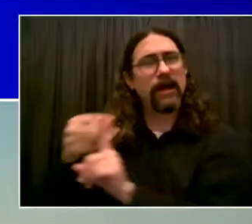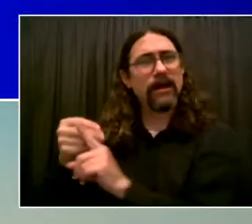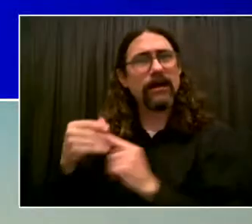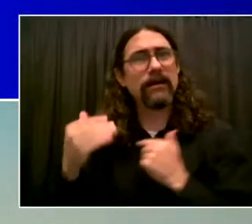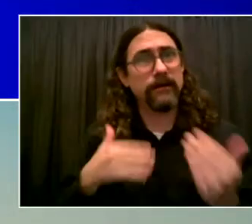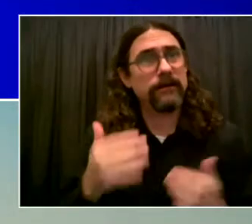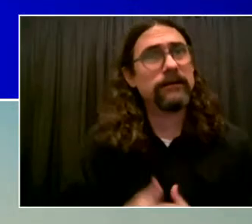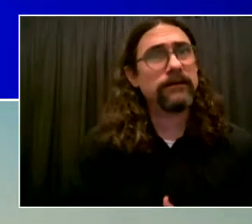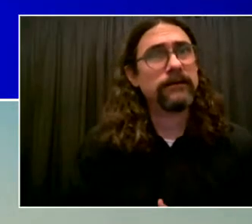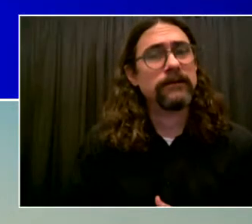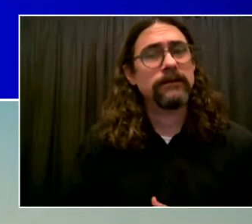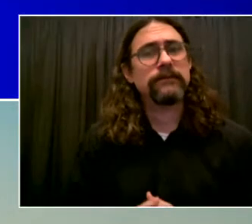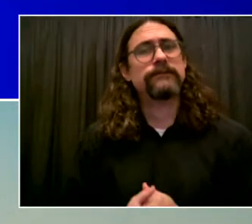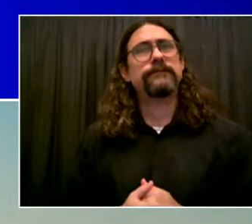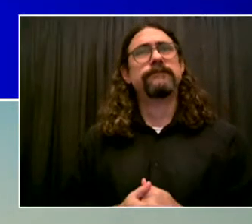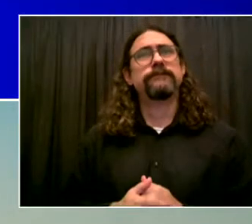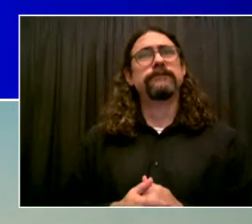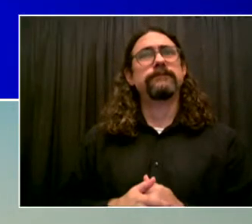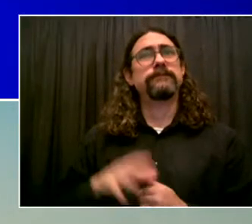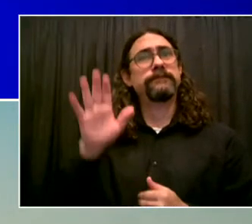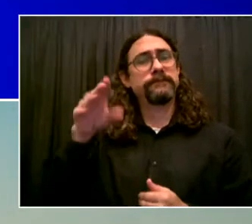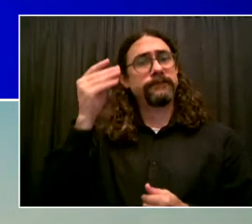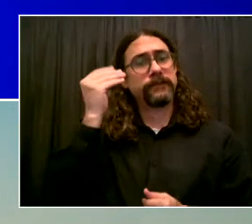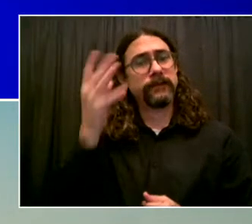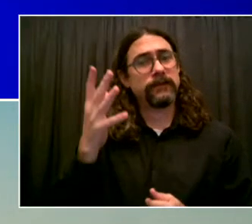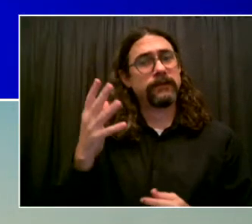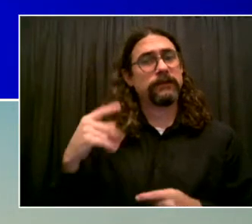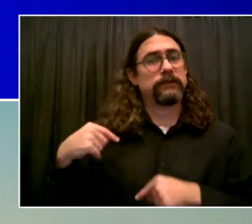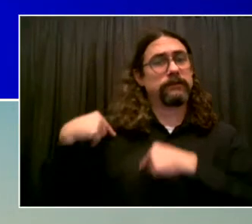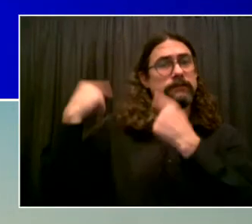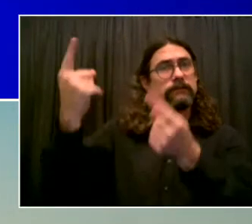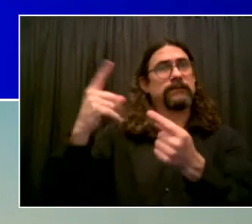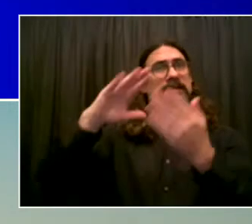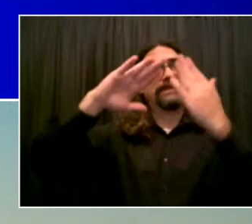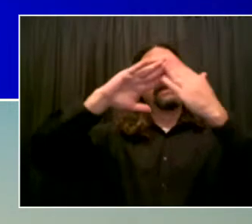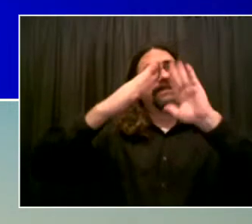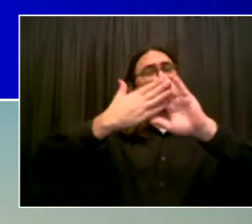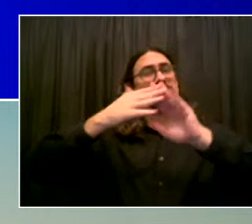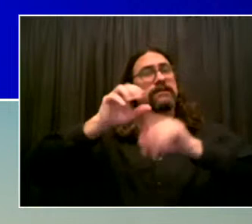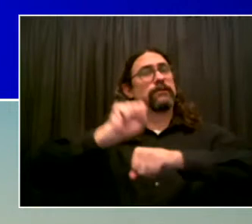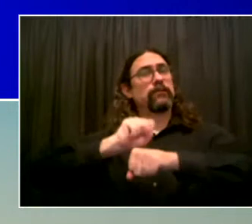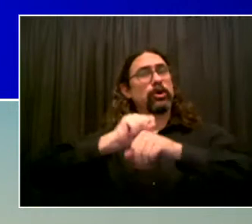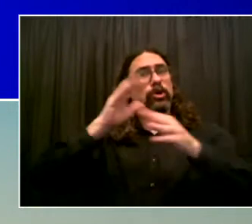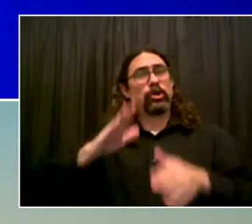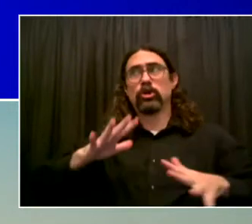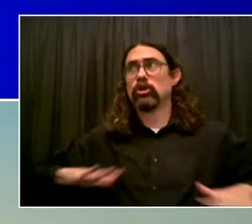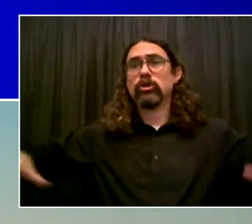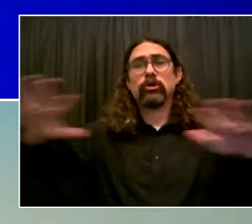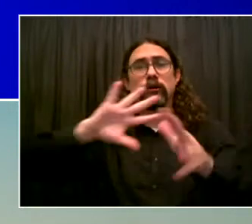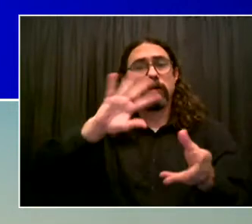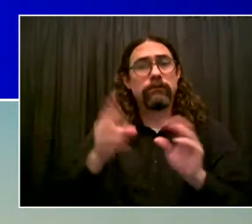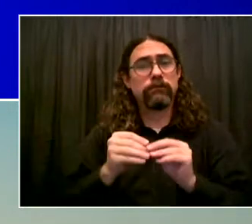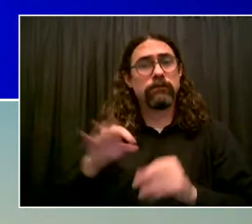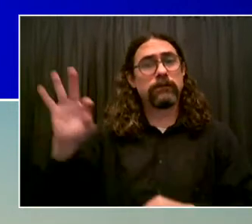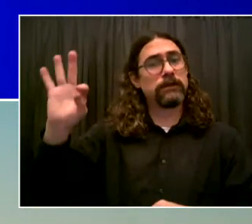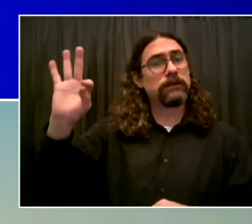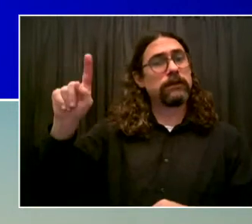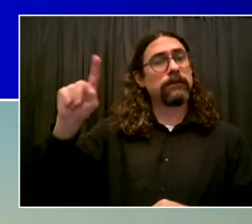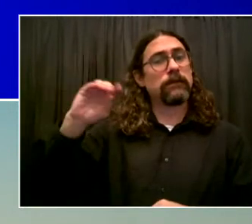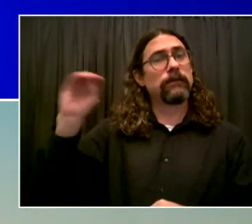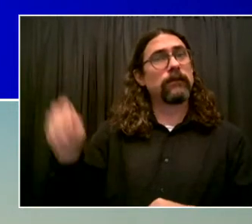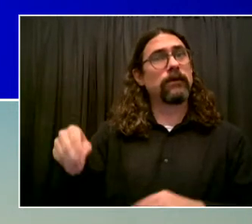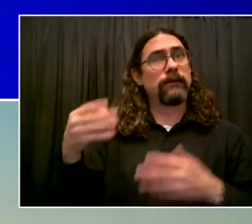our city workforce is vaccinated, 91%, and growing, and that's important, and